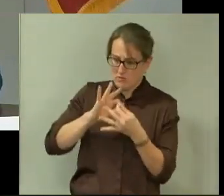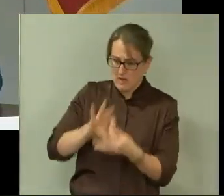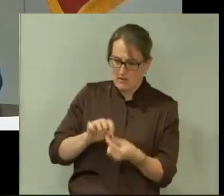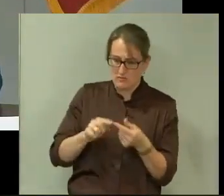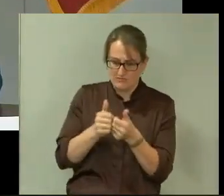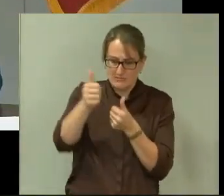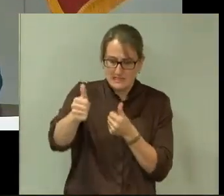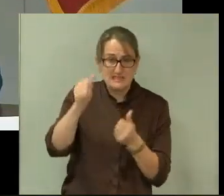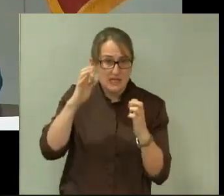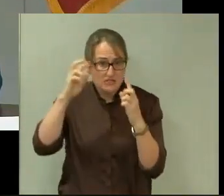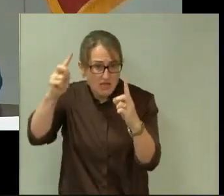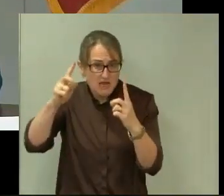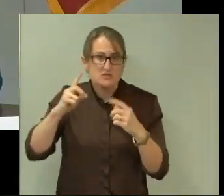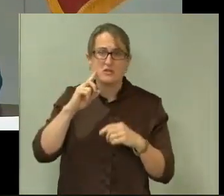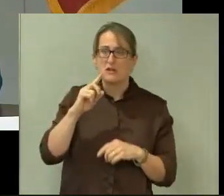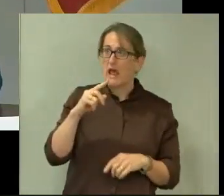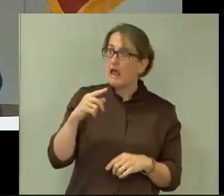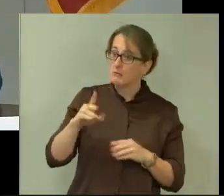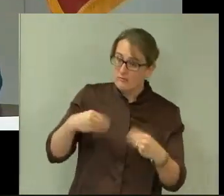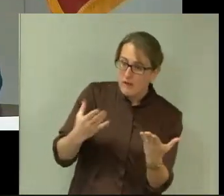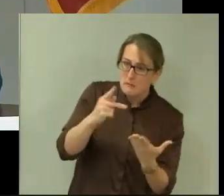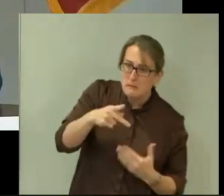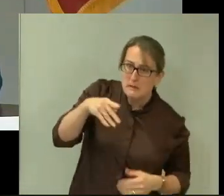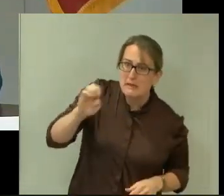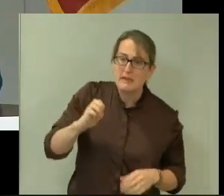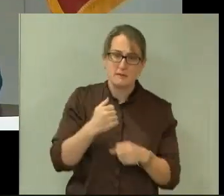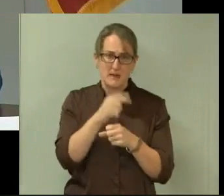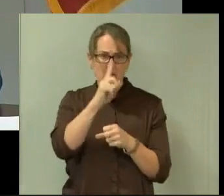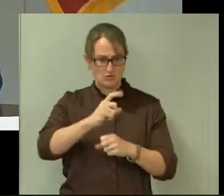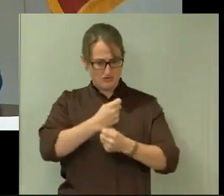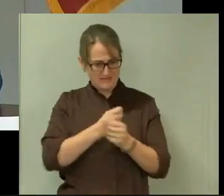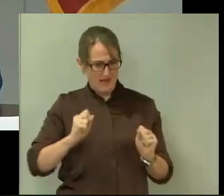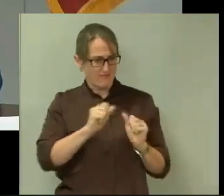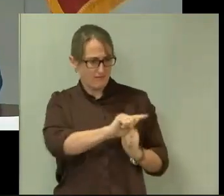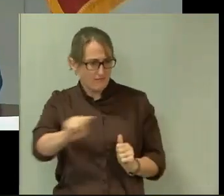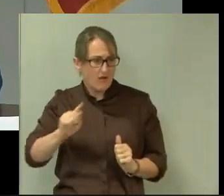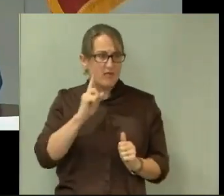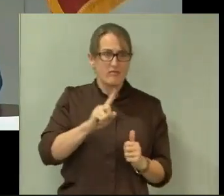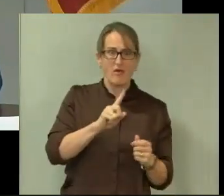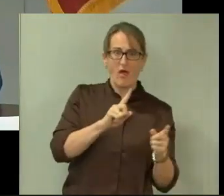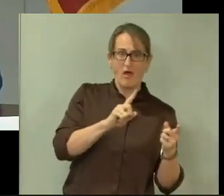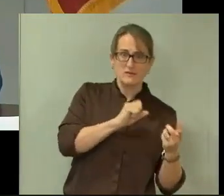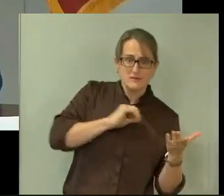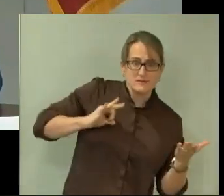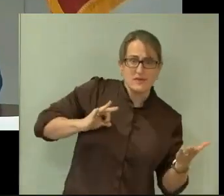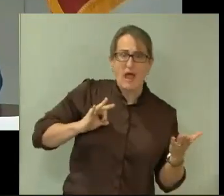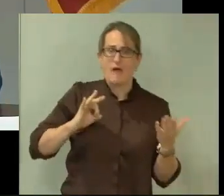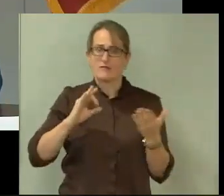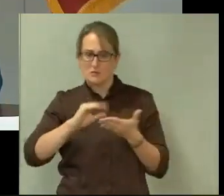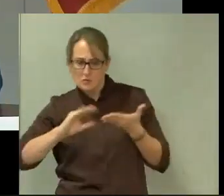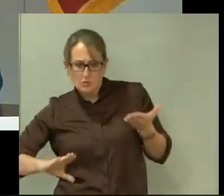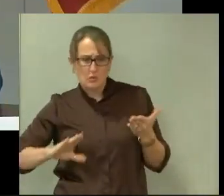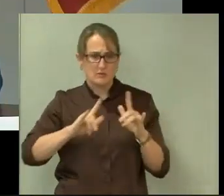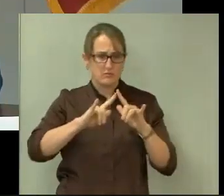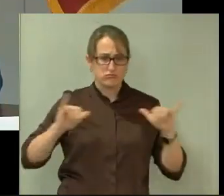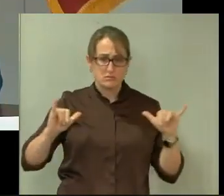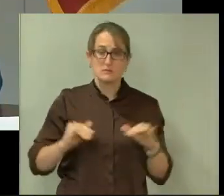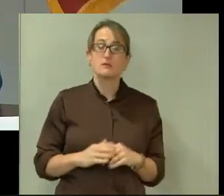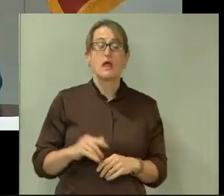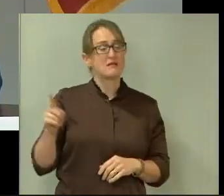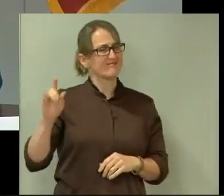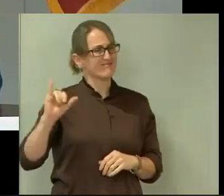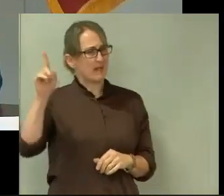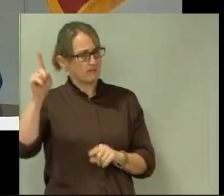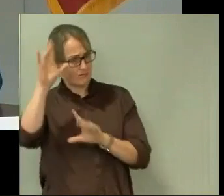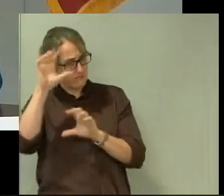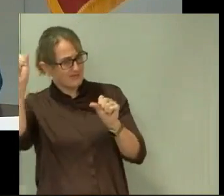emergency protective equipment to ensure the safety of your teachers, support staff, and students. And as our Superintendent Thurman mentioned, we know and understand that, and